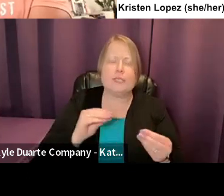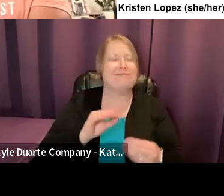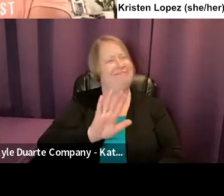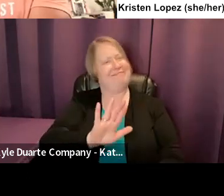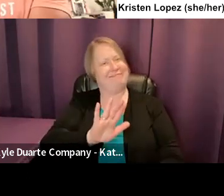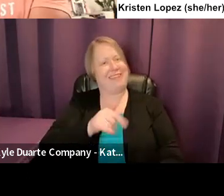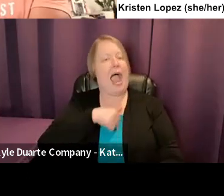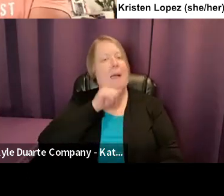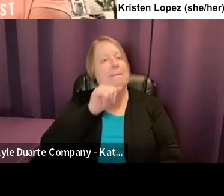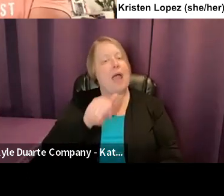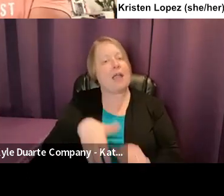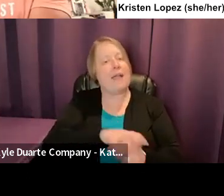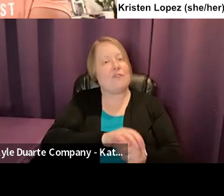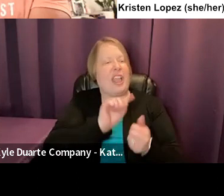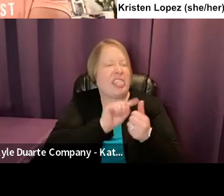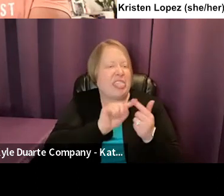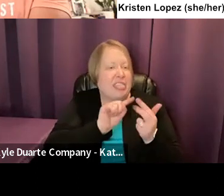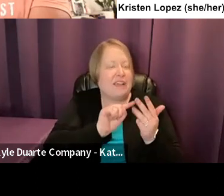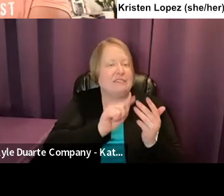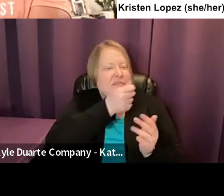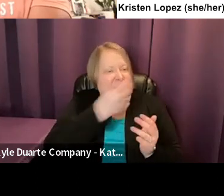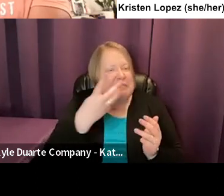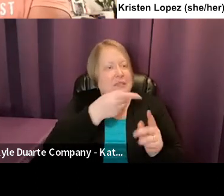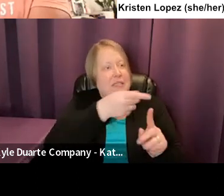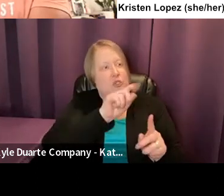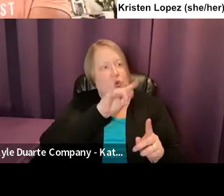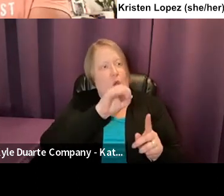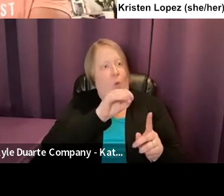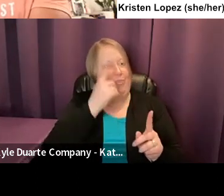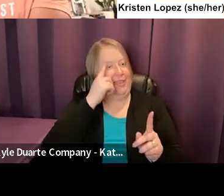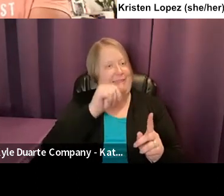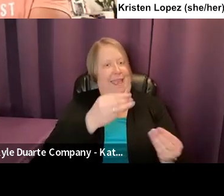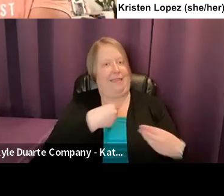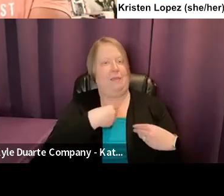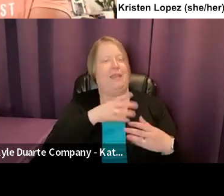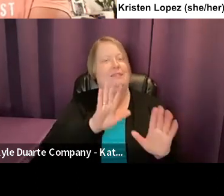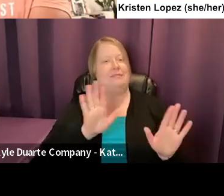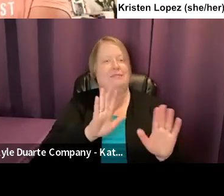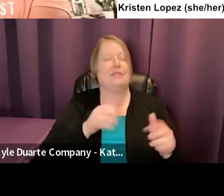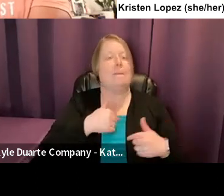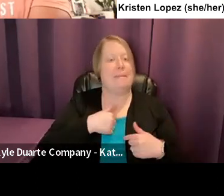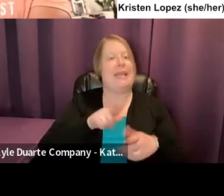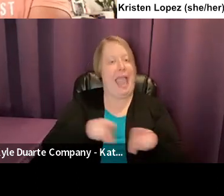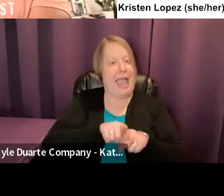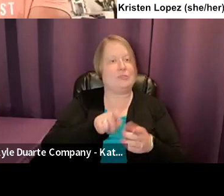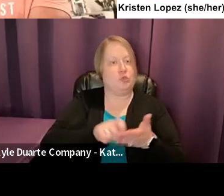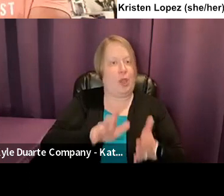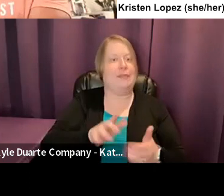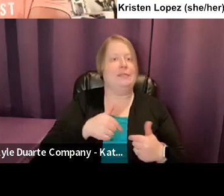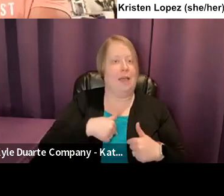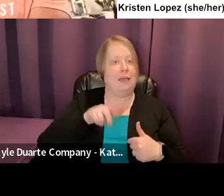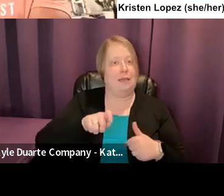few scraps that studios think that they're going to give us. I need to be able as a journalist to write